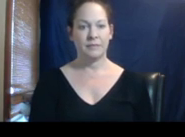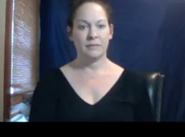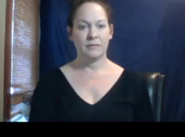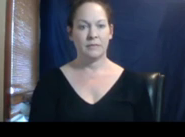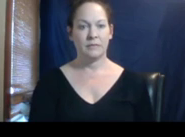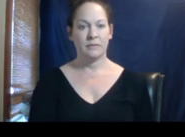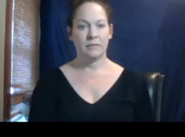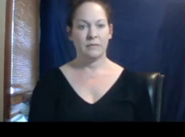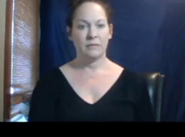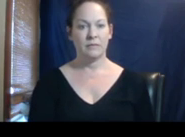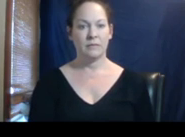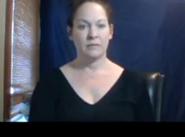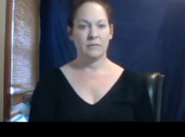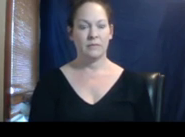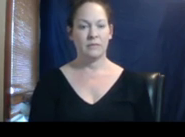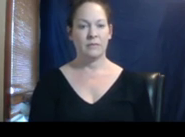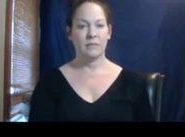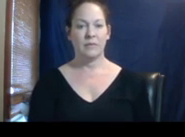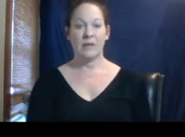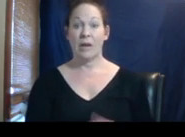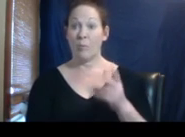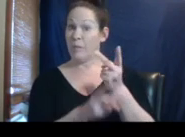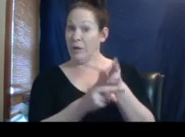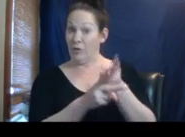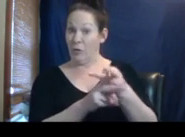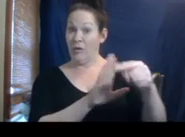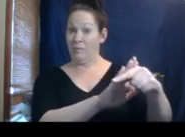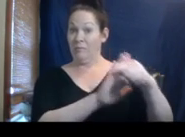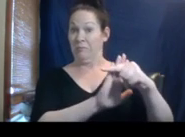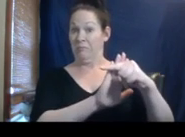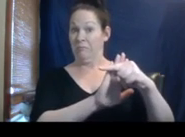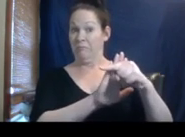x minus k. Watch the sign here.